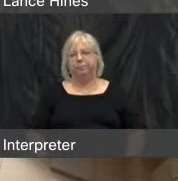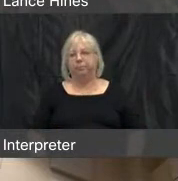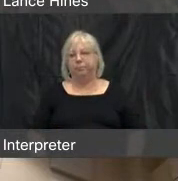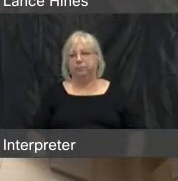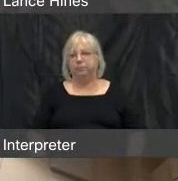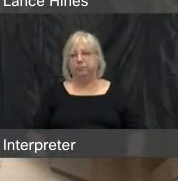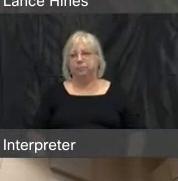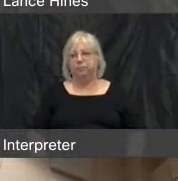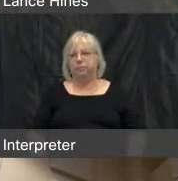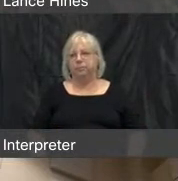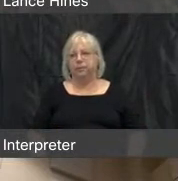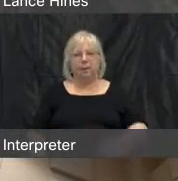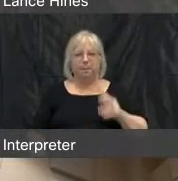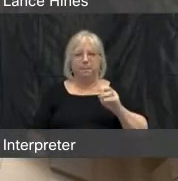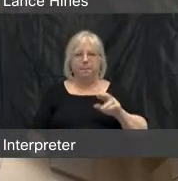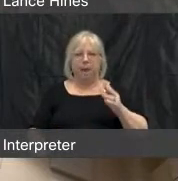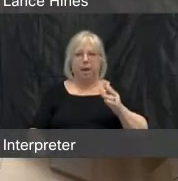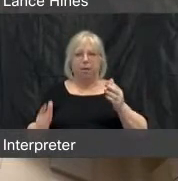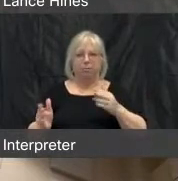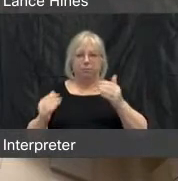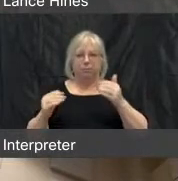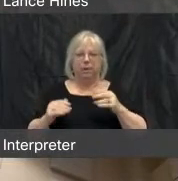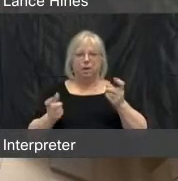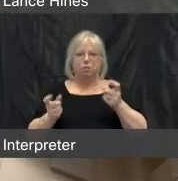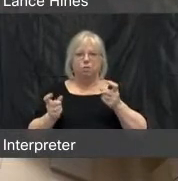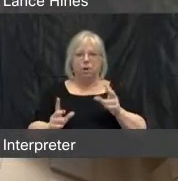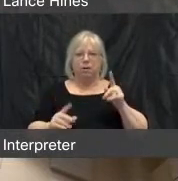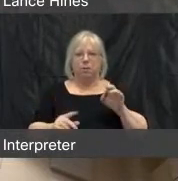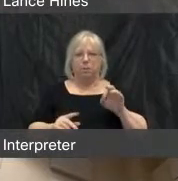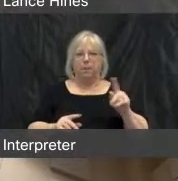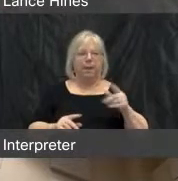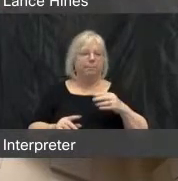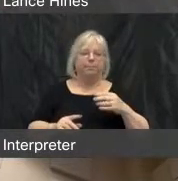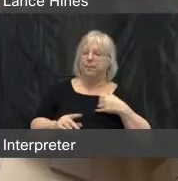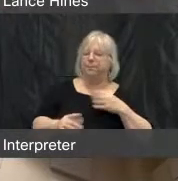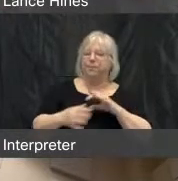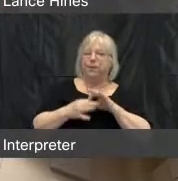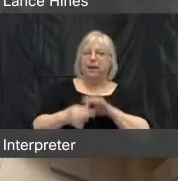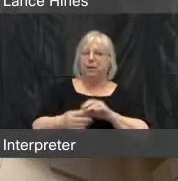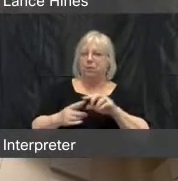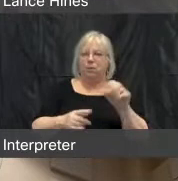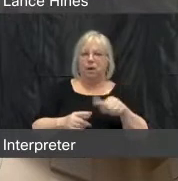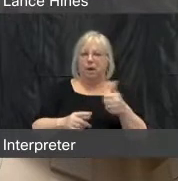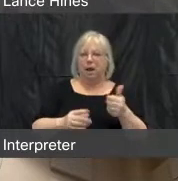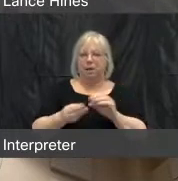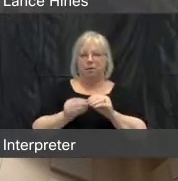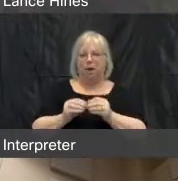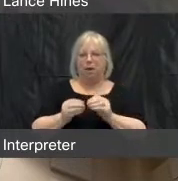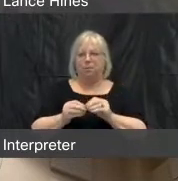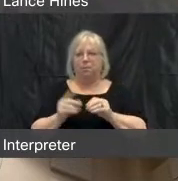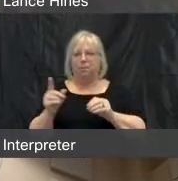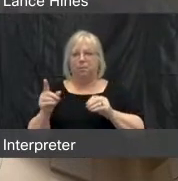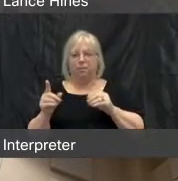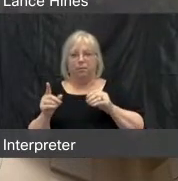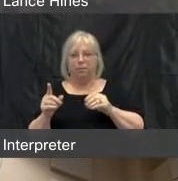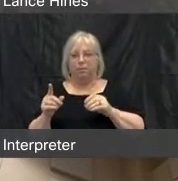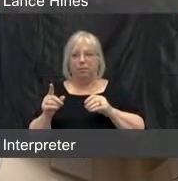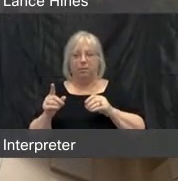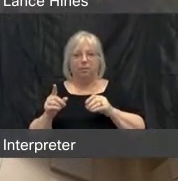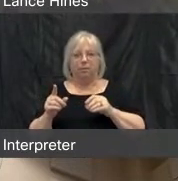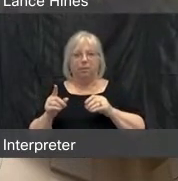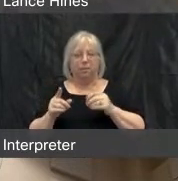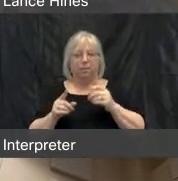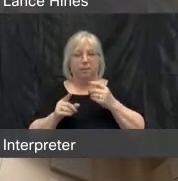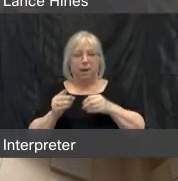I believe Director Peck. It's on another item. We're finished with this. I believe we are. Any more questions in regards